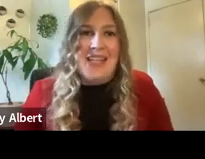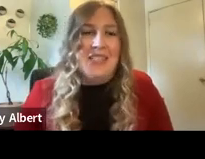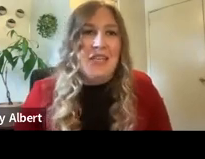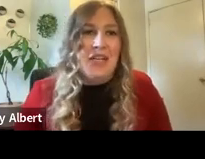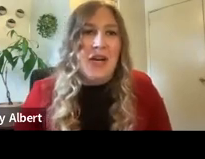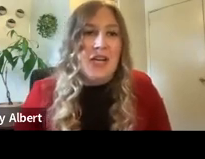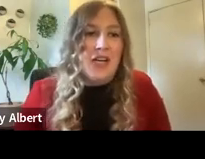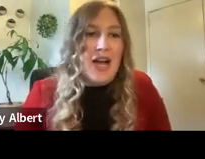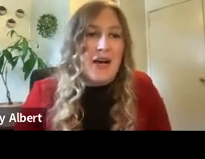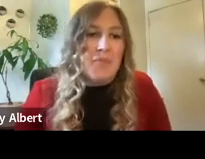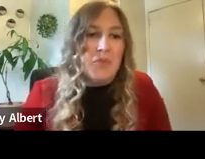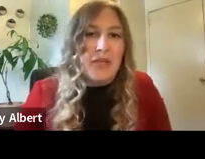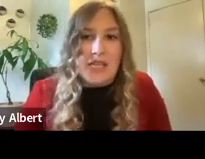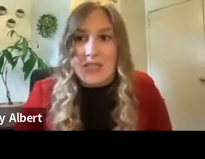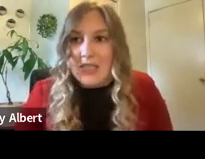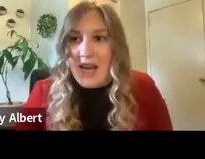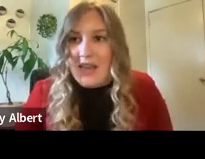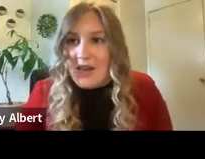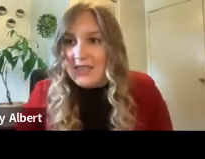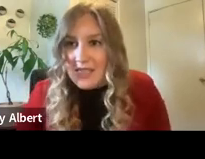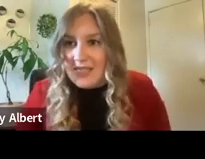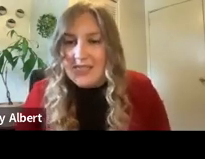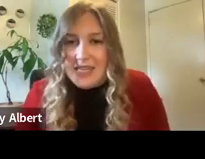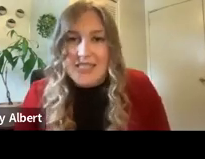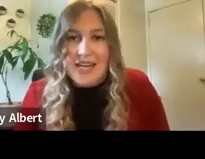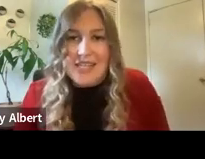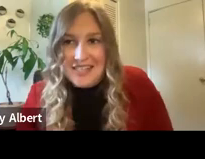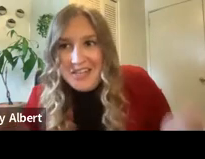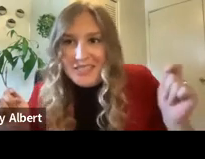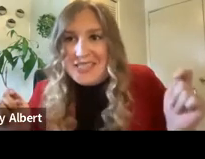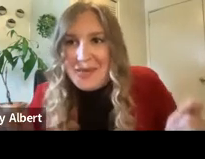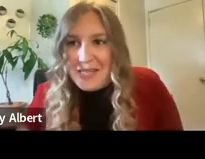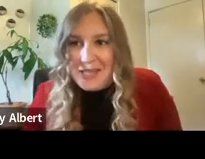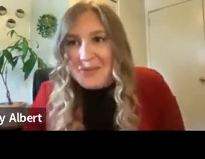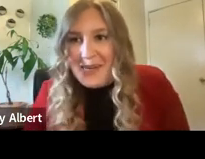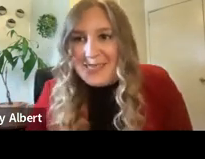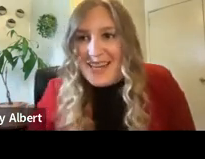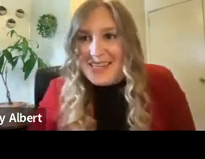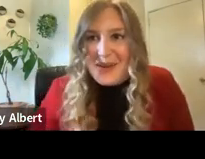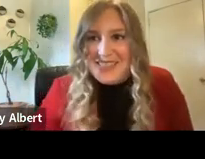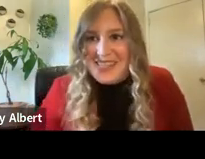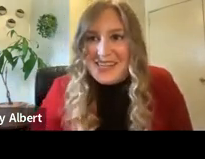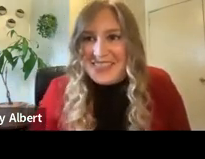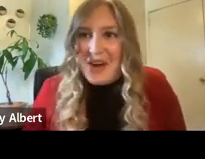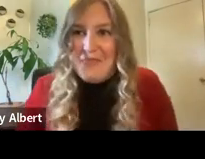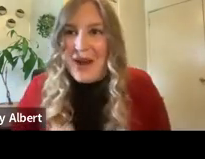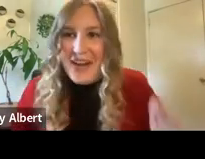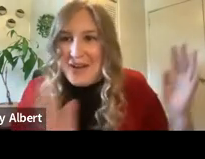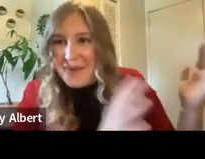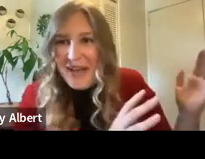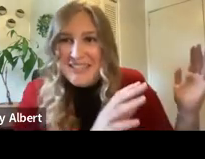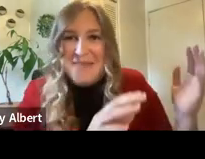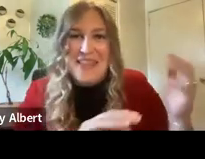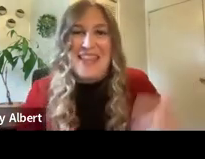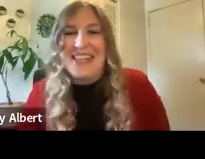Erin and, you know, her really good thoughts and insights there. You can see me getting a little bit excited when she herself brought